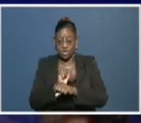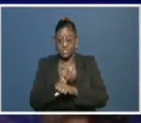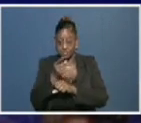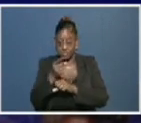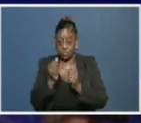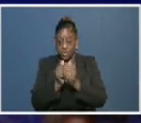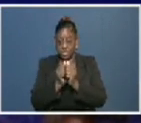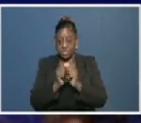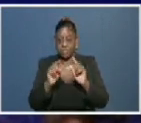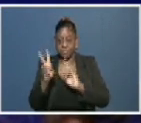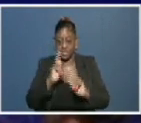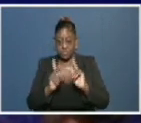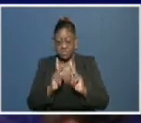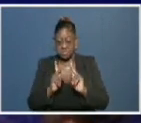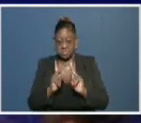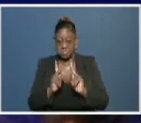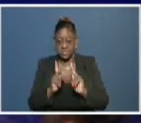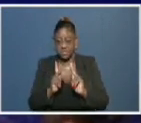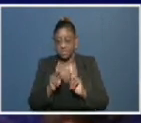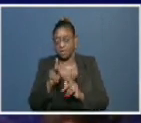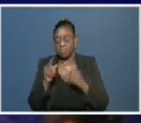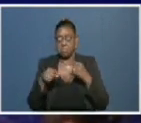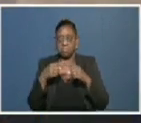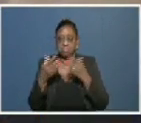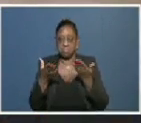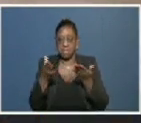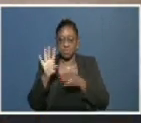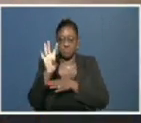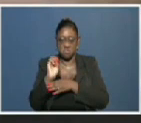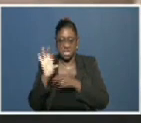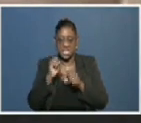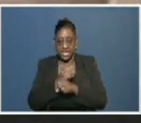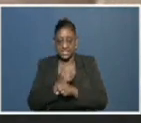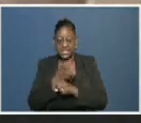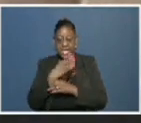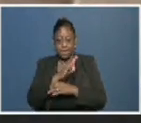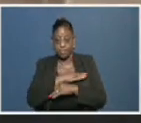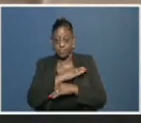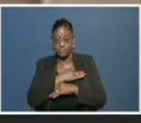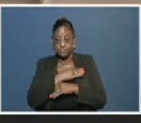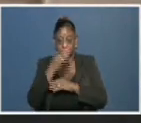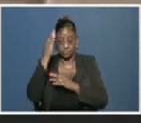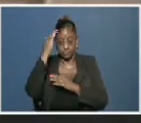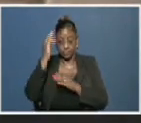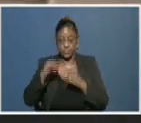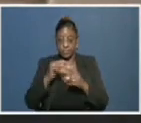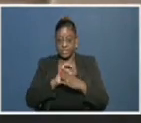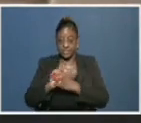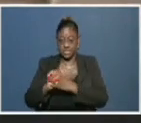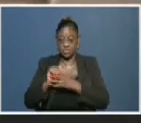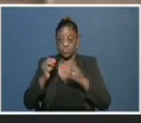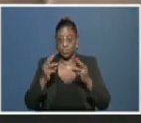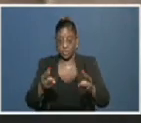Dundas and have been for 40 odd years. So. Burrows is known for his polished directing skills, especially